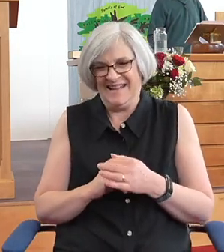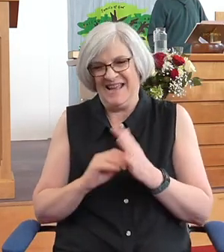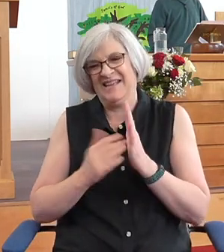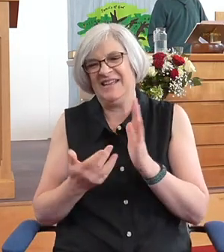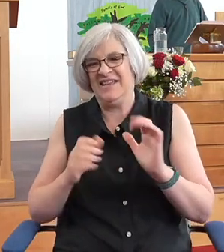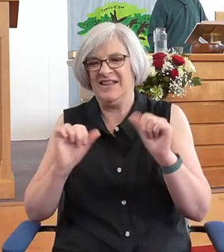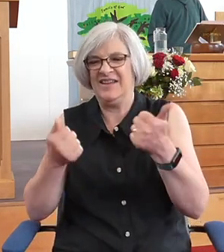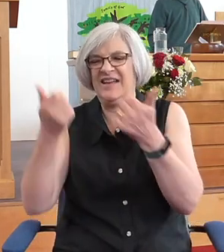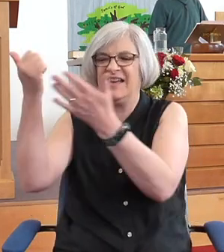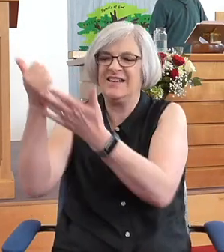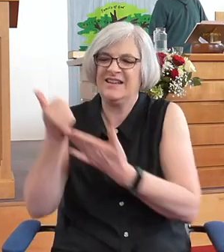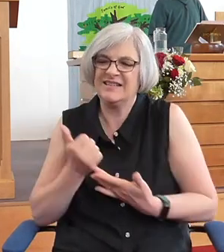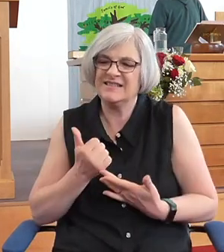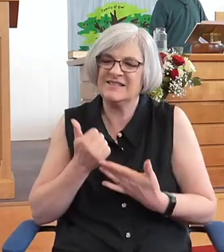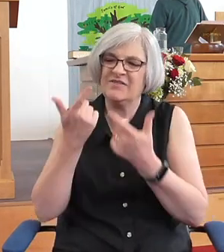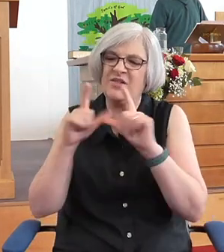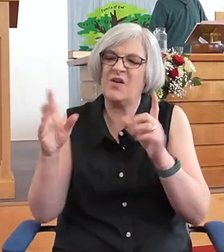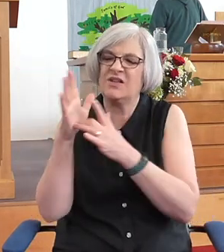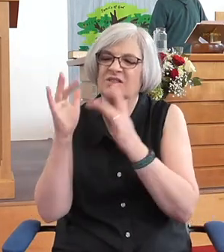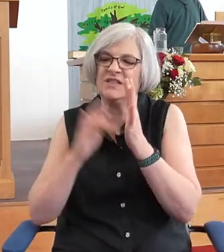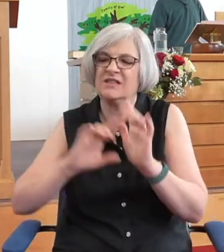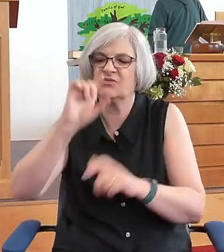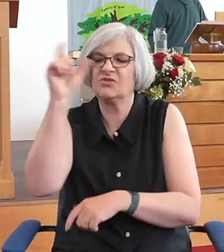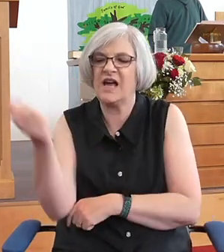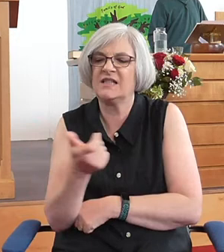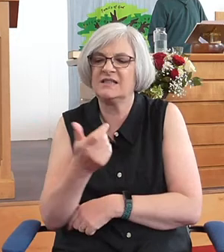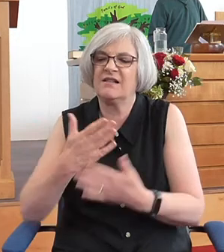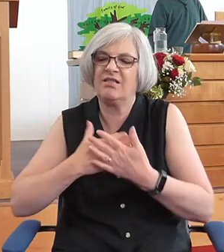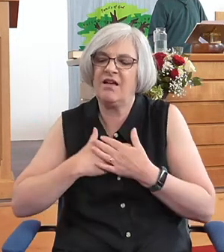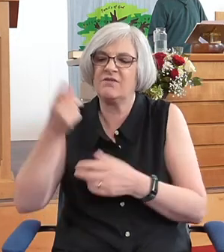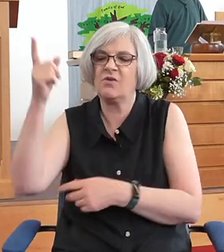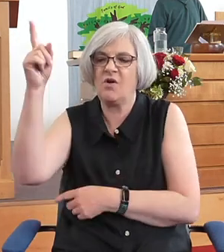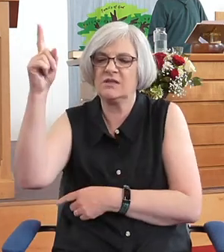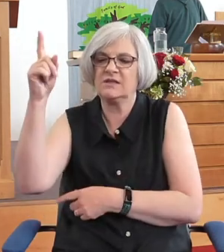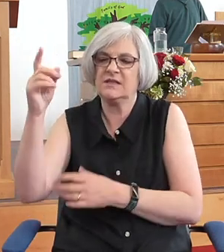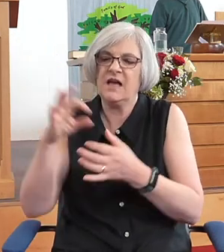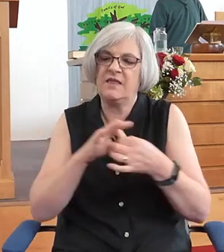May the grace of our Lord Jesus Christ, the love of God,